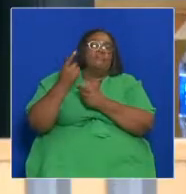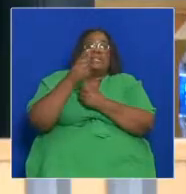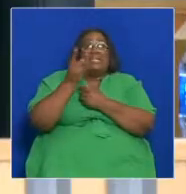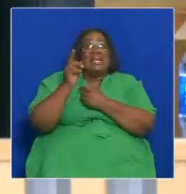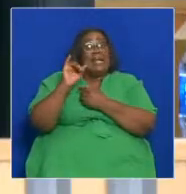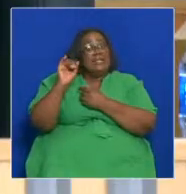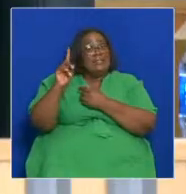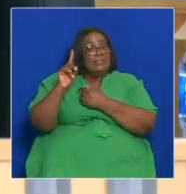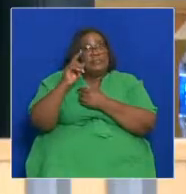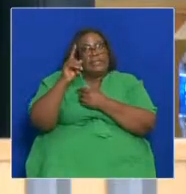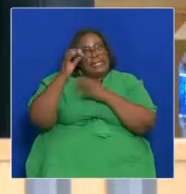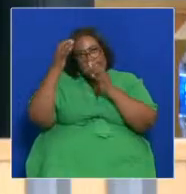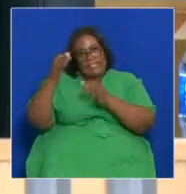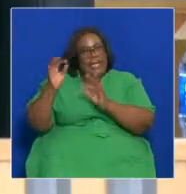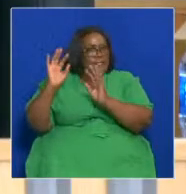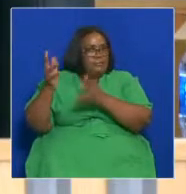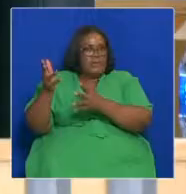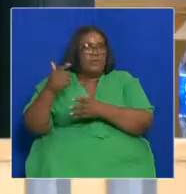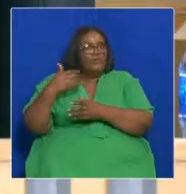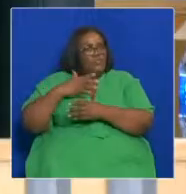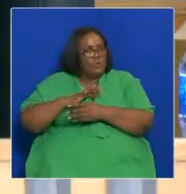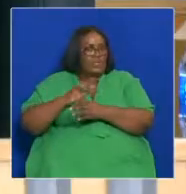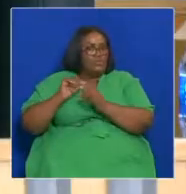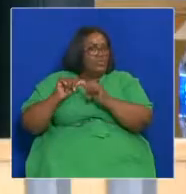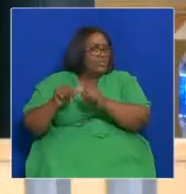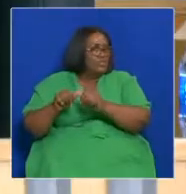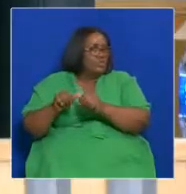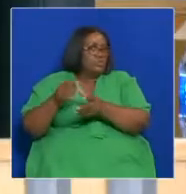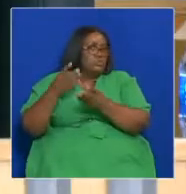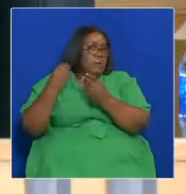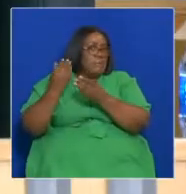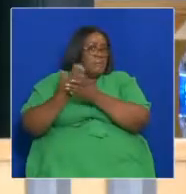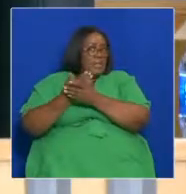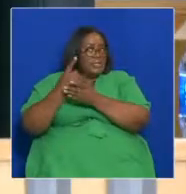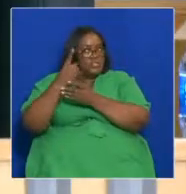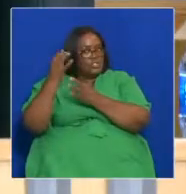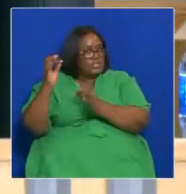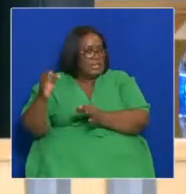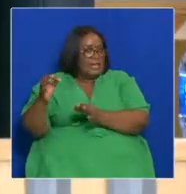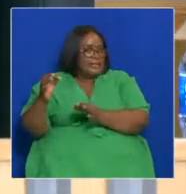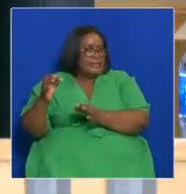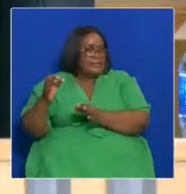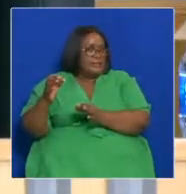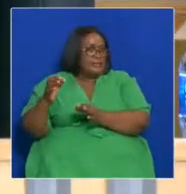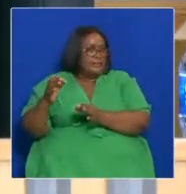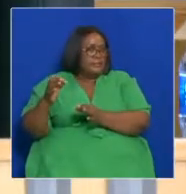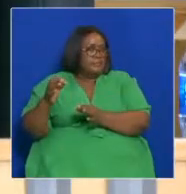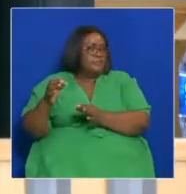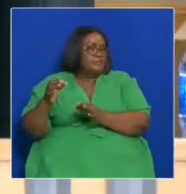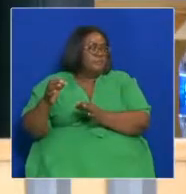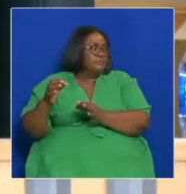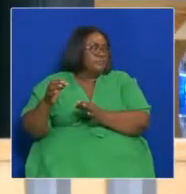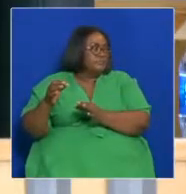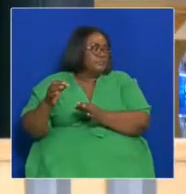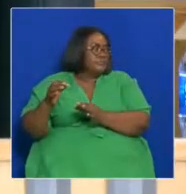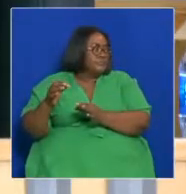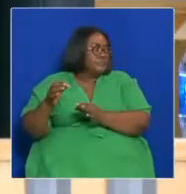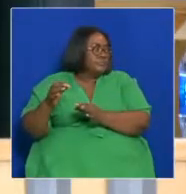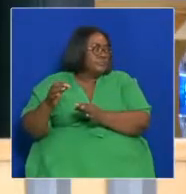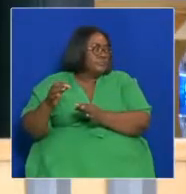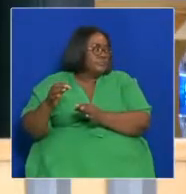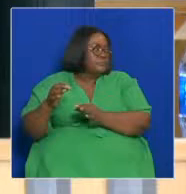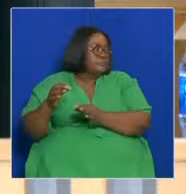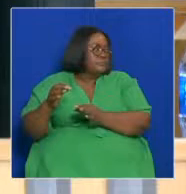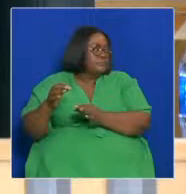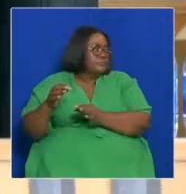ID. She gets a matter and she decides, however she gets it. If it came to her directly, she